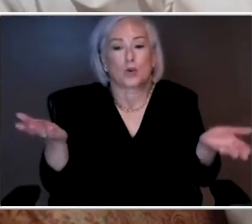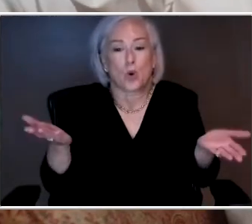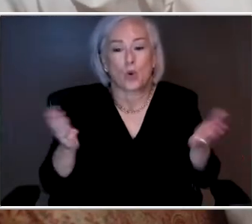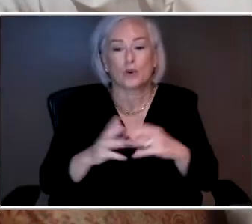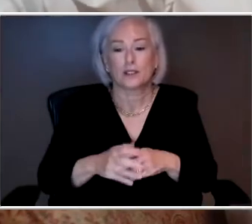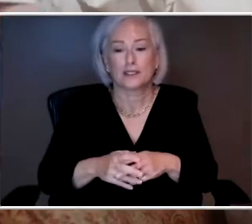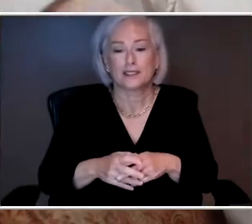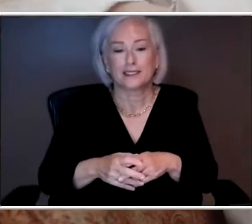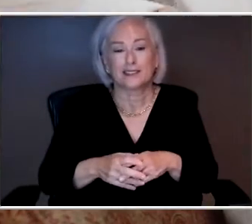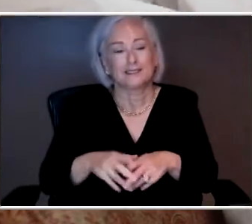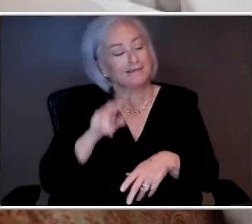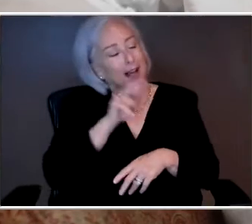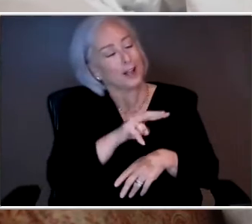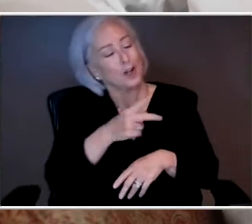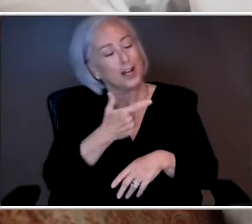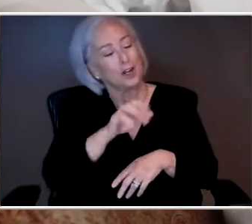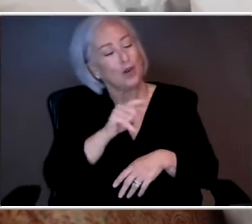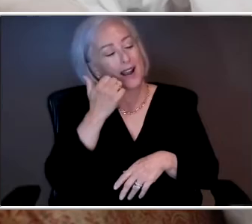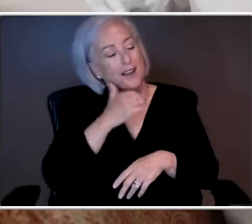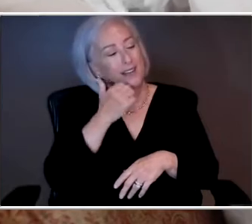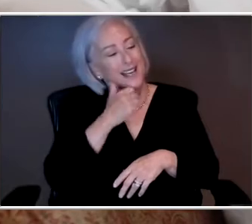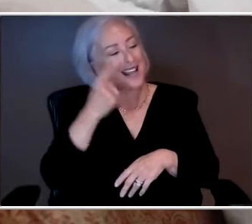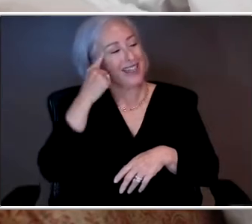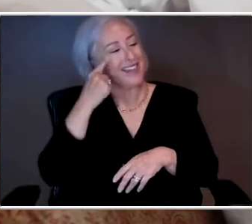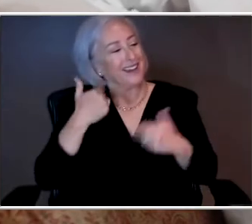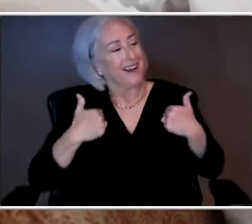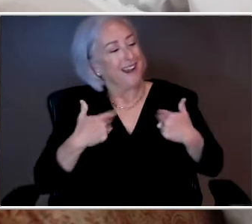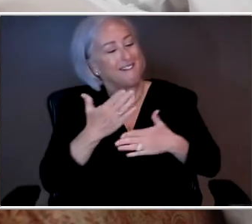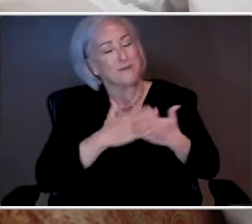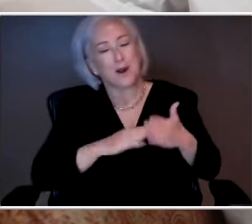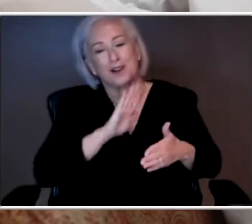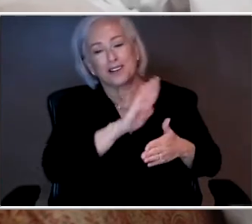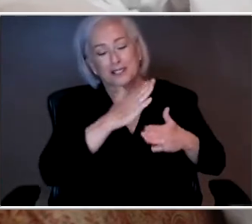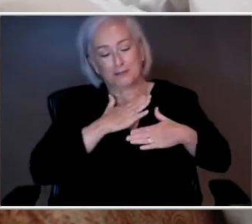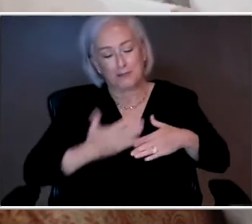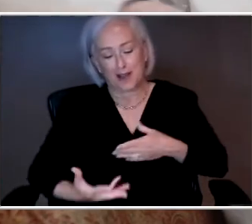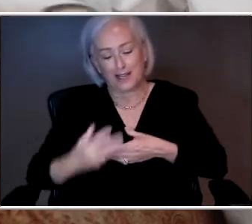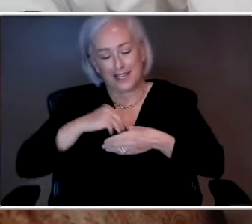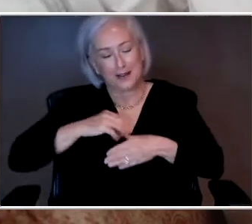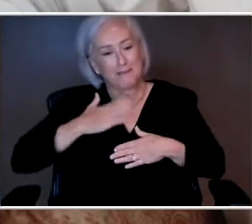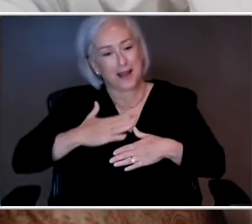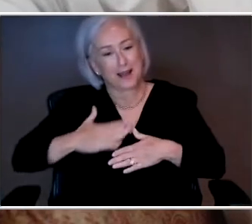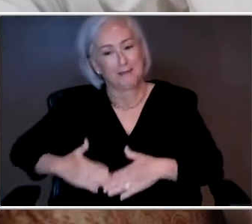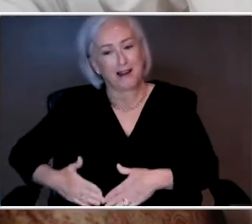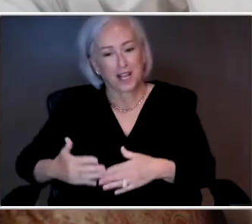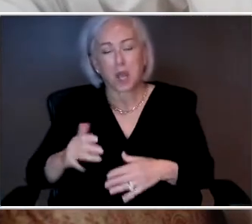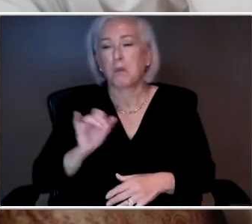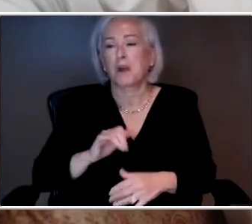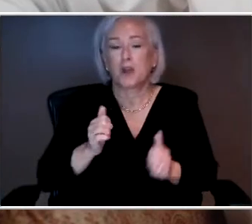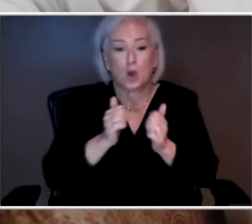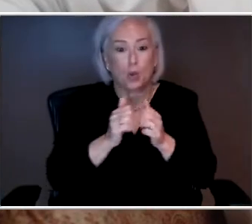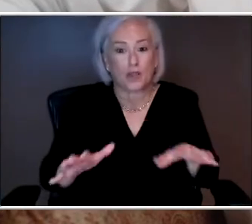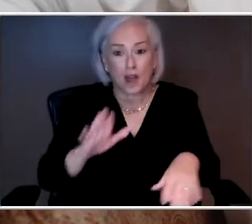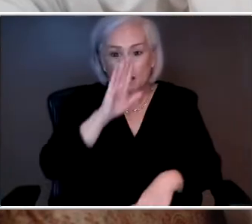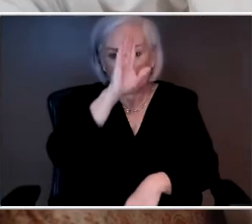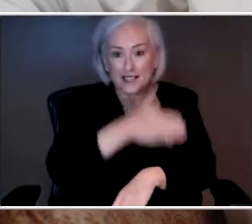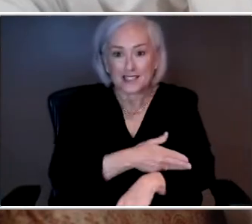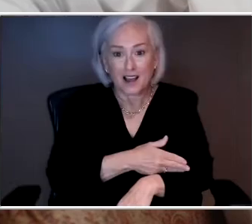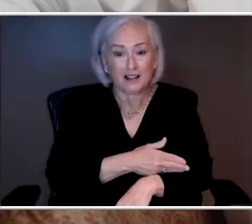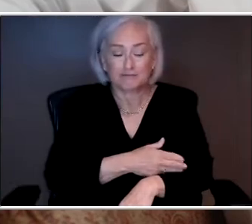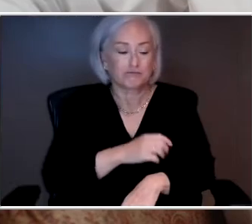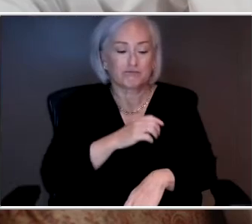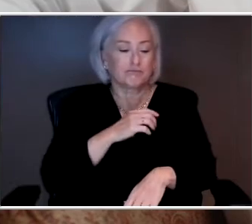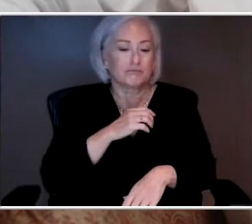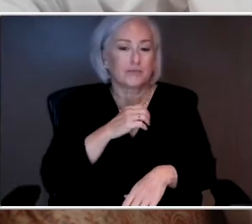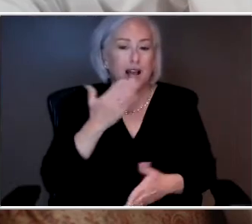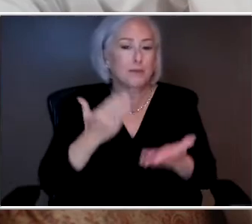every day. I'm carrying part of him around. Yep. If it wasn't for him, I couldn't be here as sturdy and strong